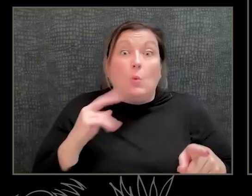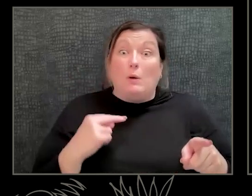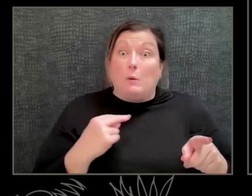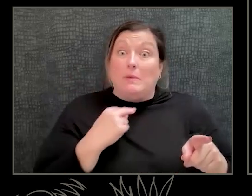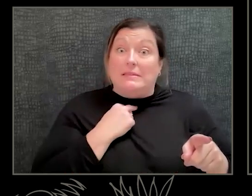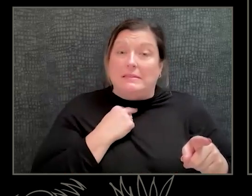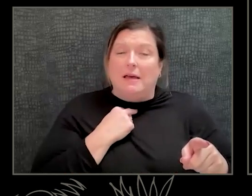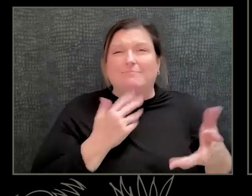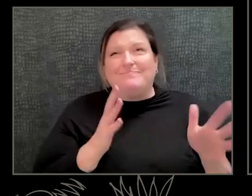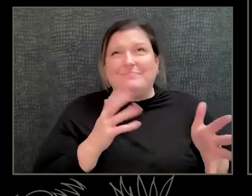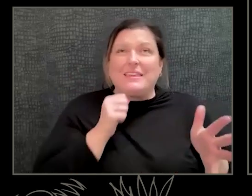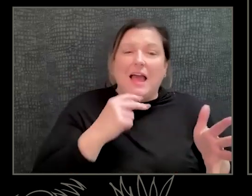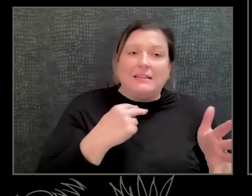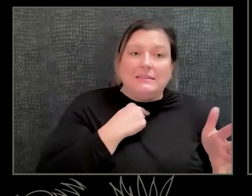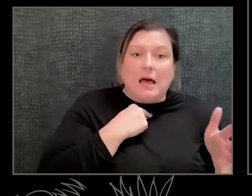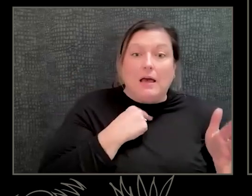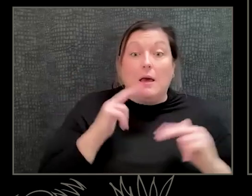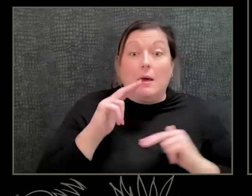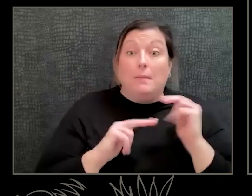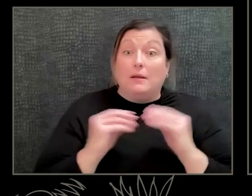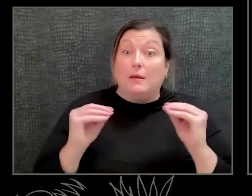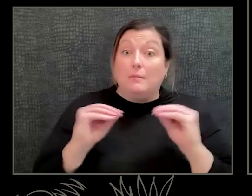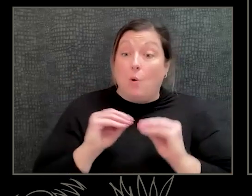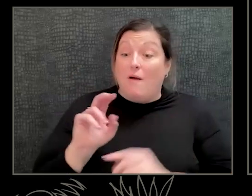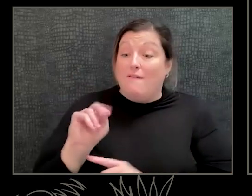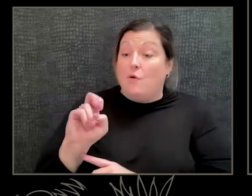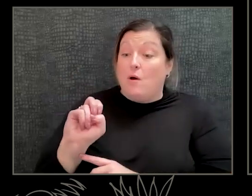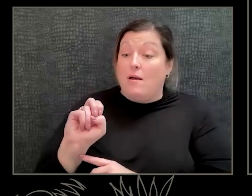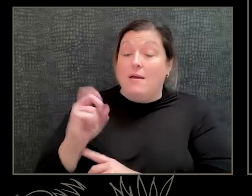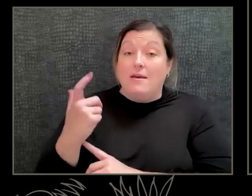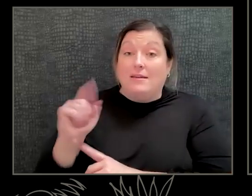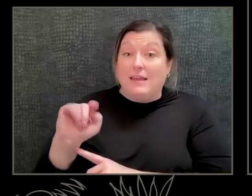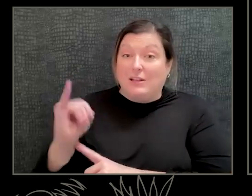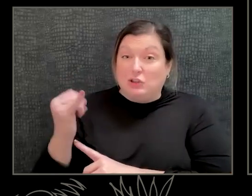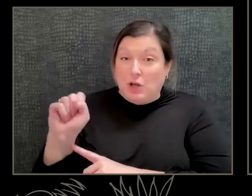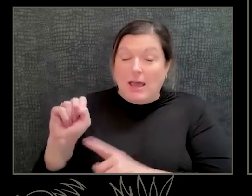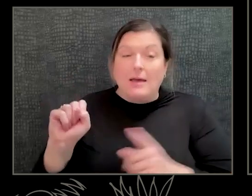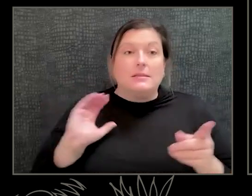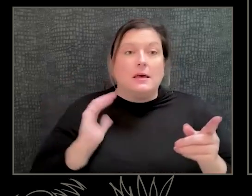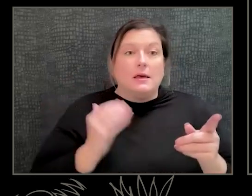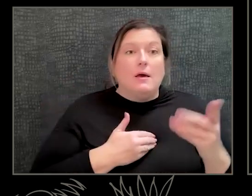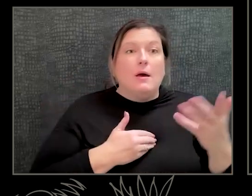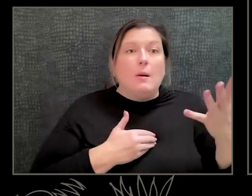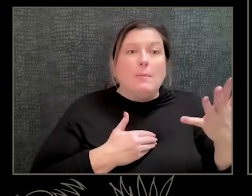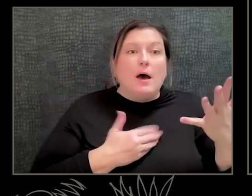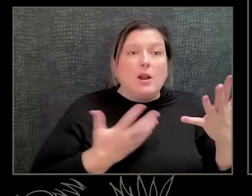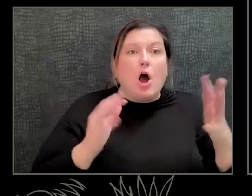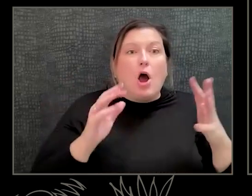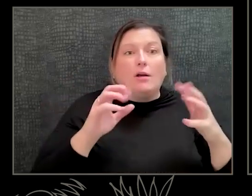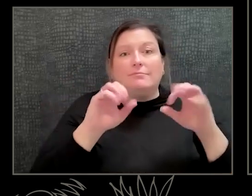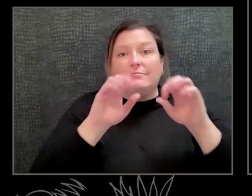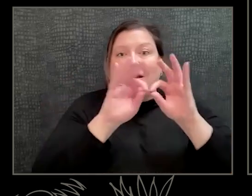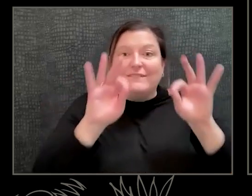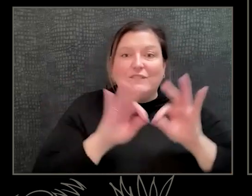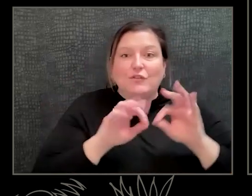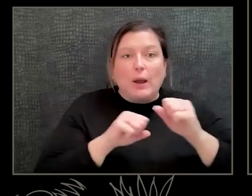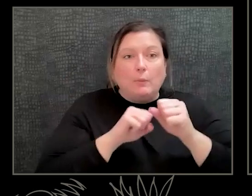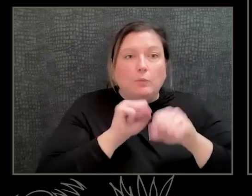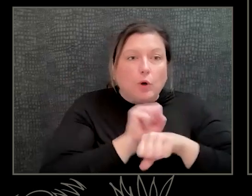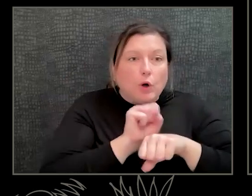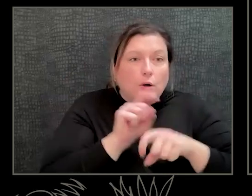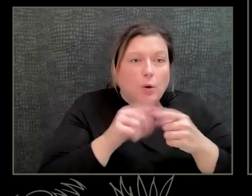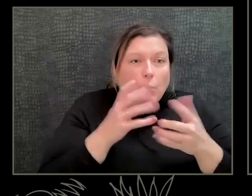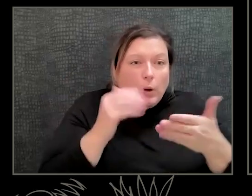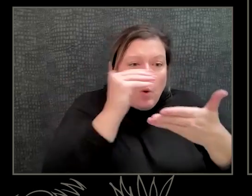for Next.js, whereas we wanted, I don't know if on our framework added support for React Server components, for